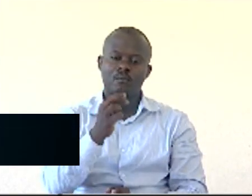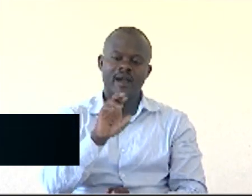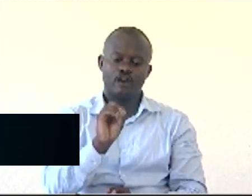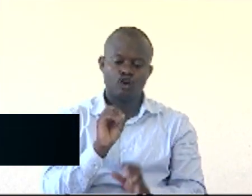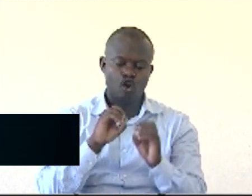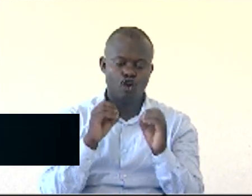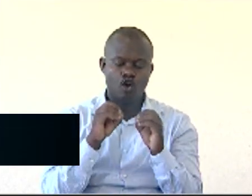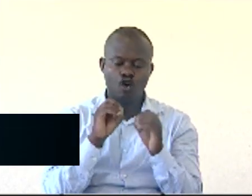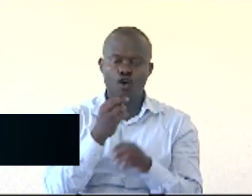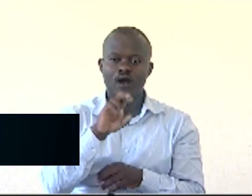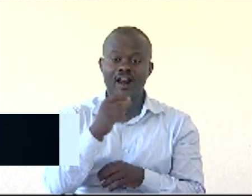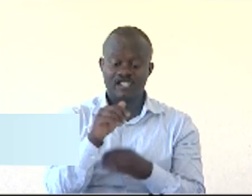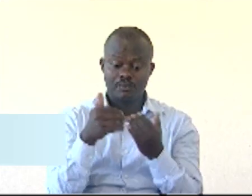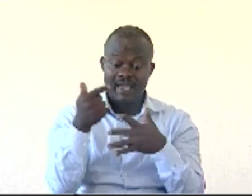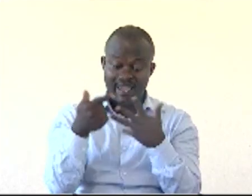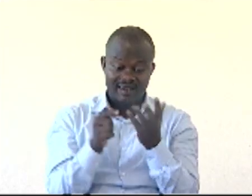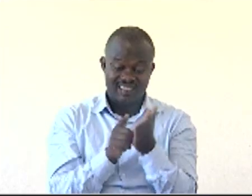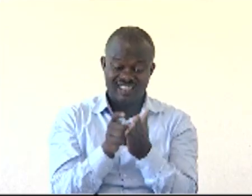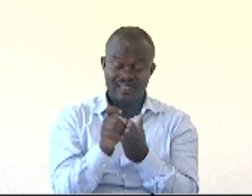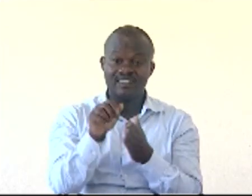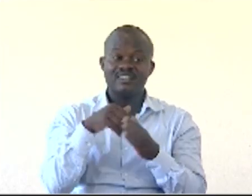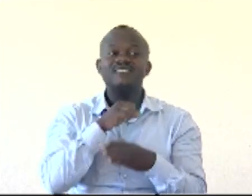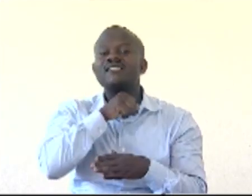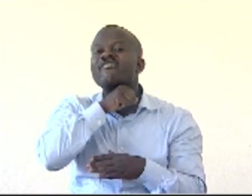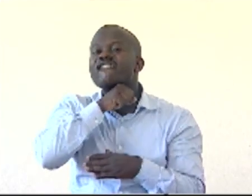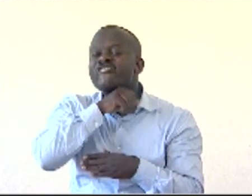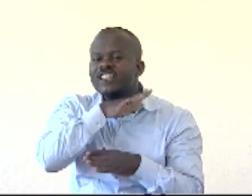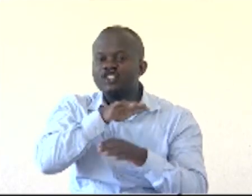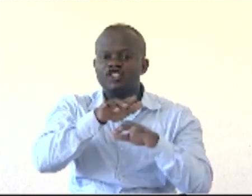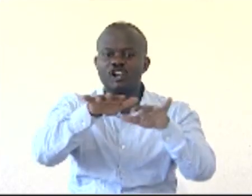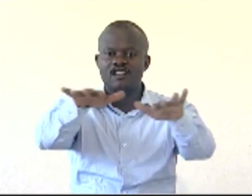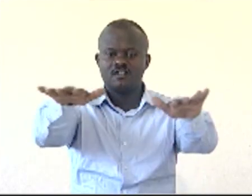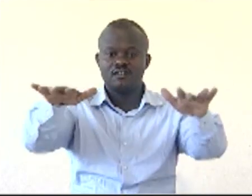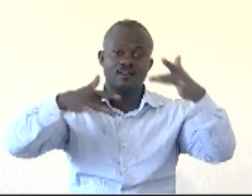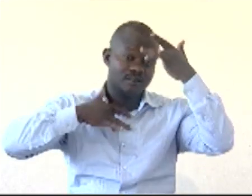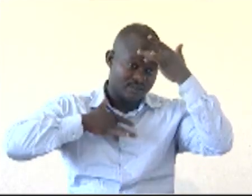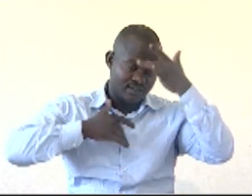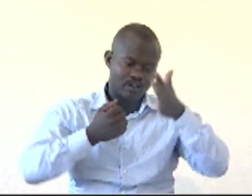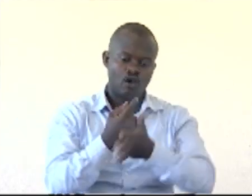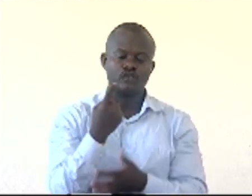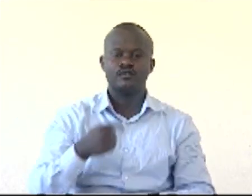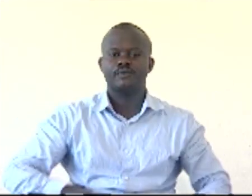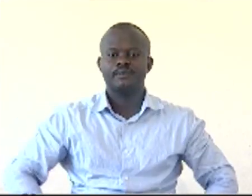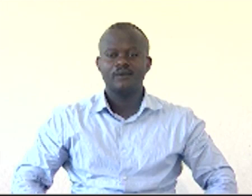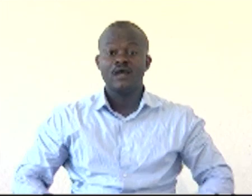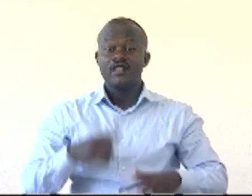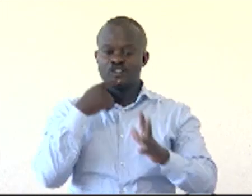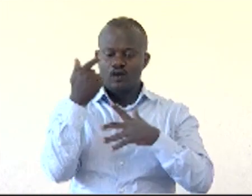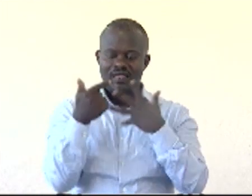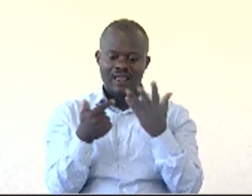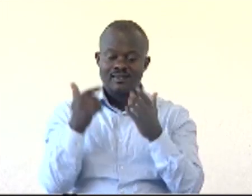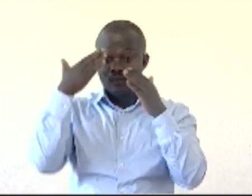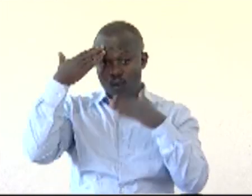microorganisms, and then these are infectious diseases they cause. So that's